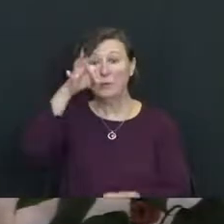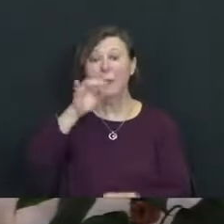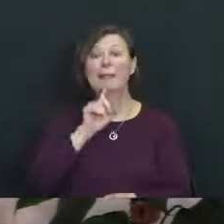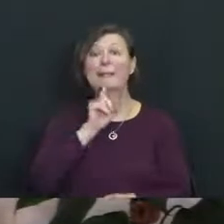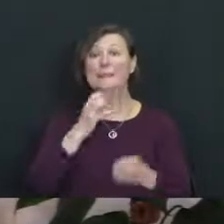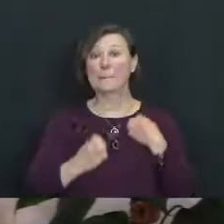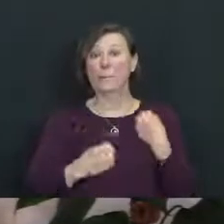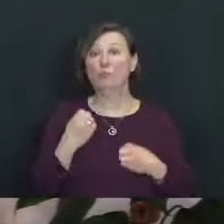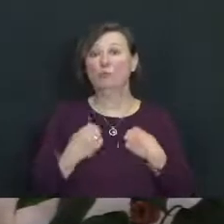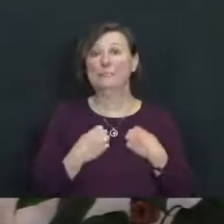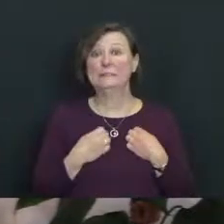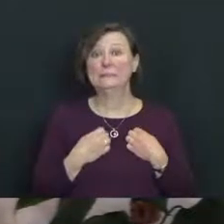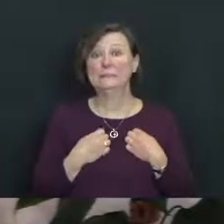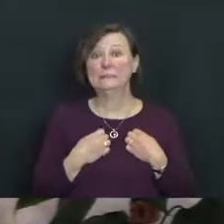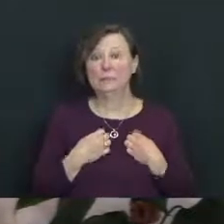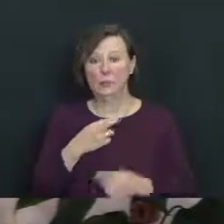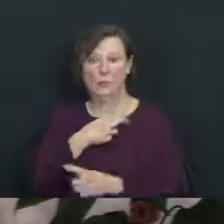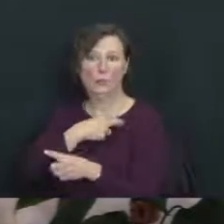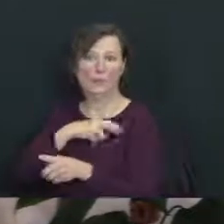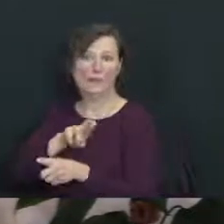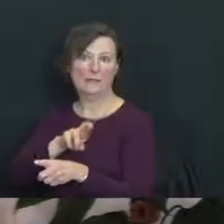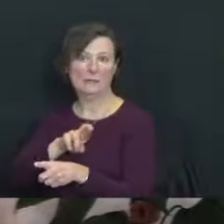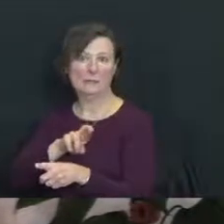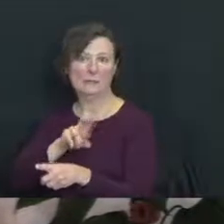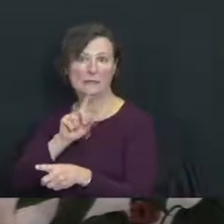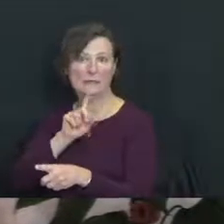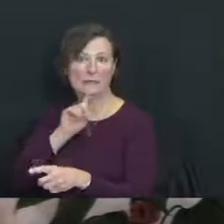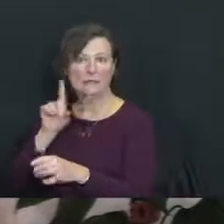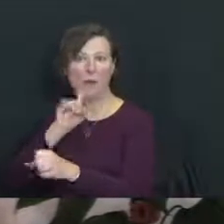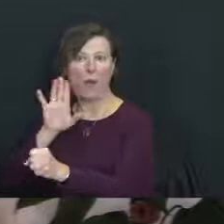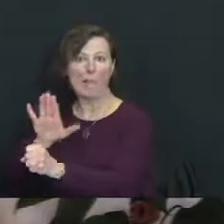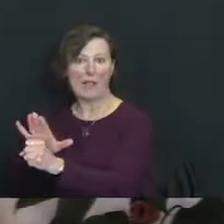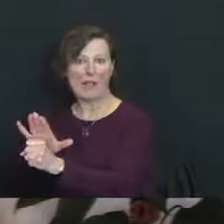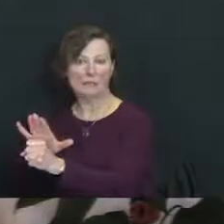emotion. Religion is an obligation.